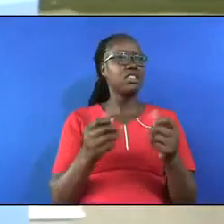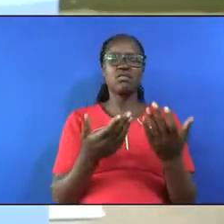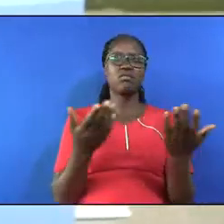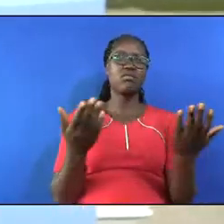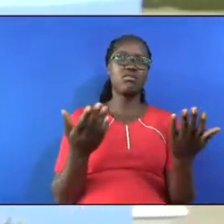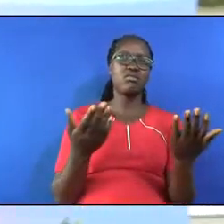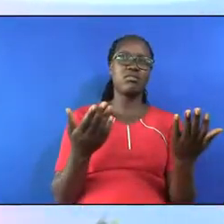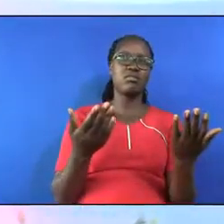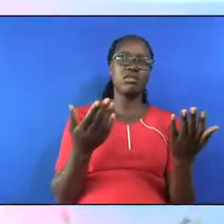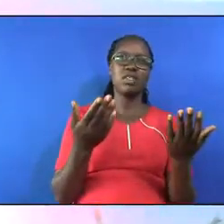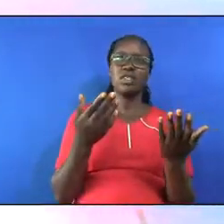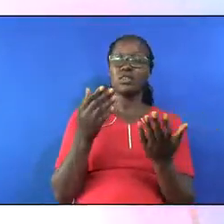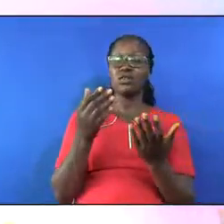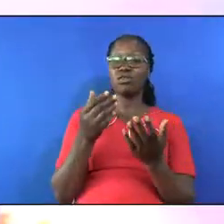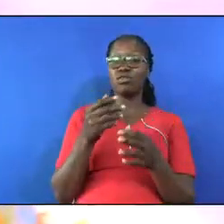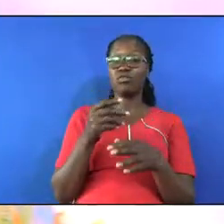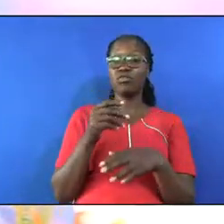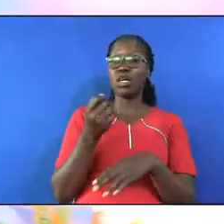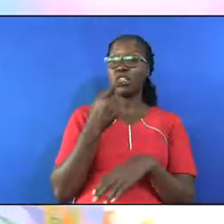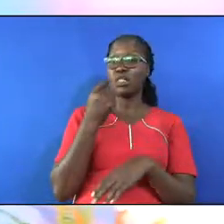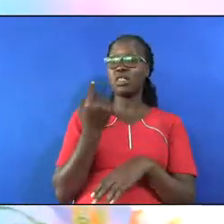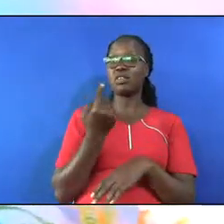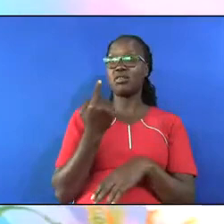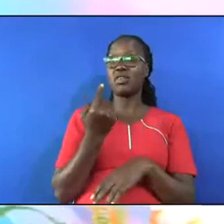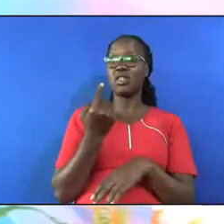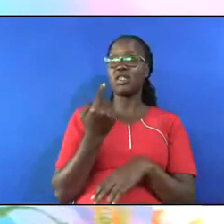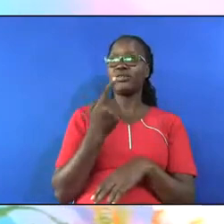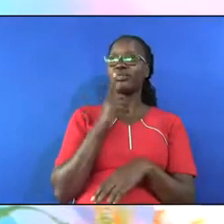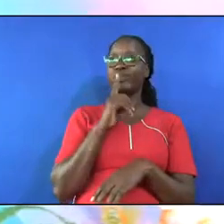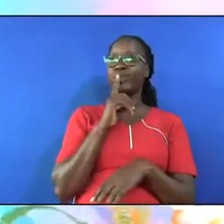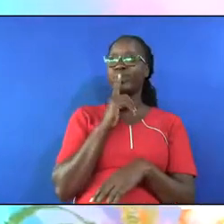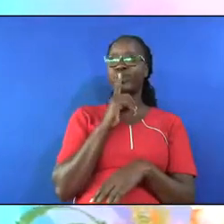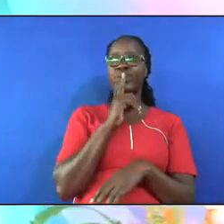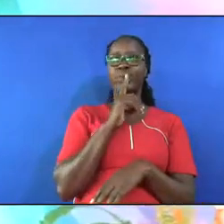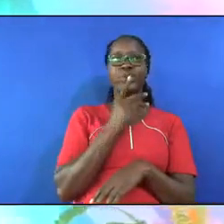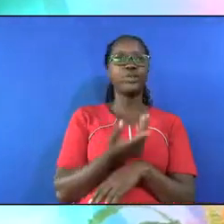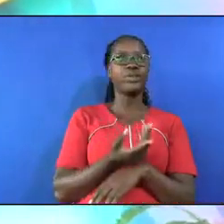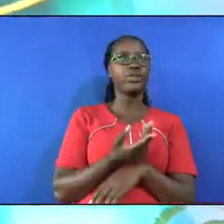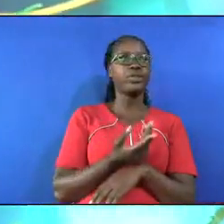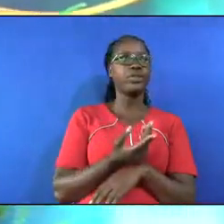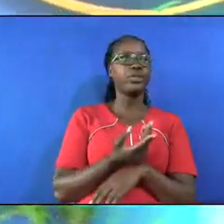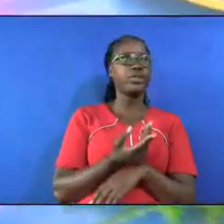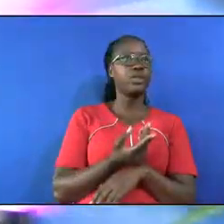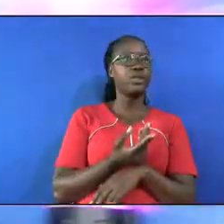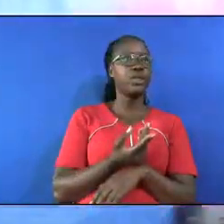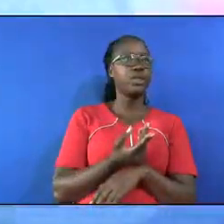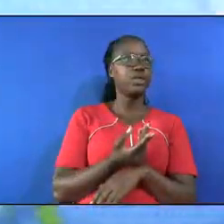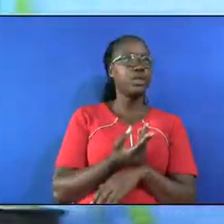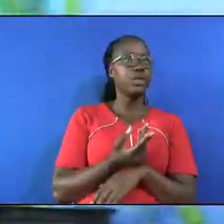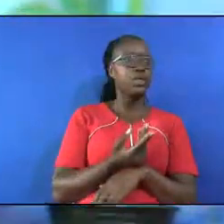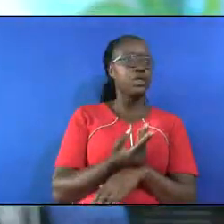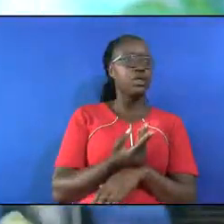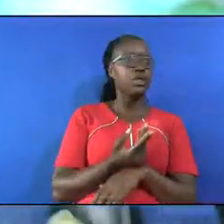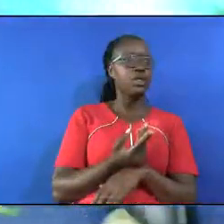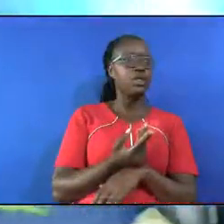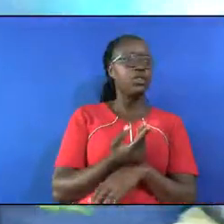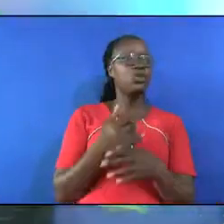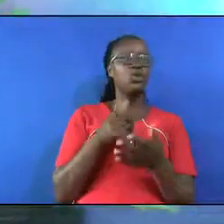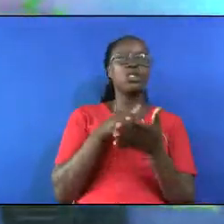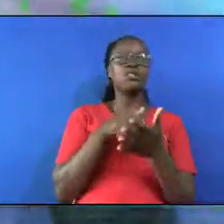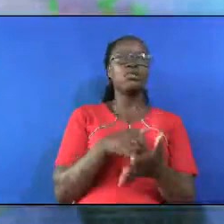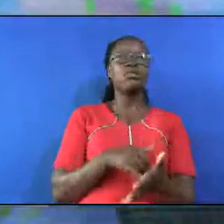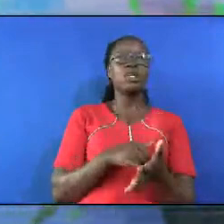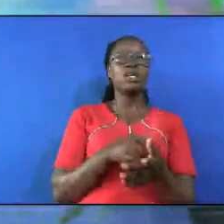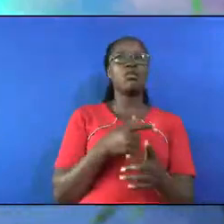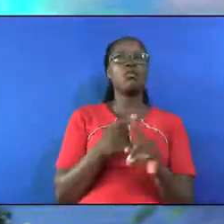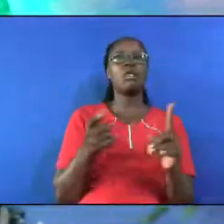This guy, by taking painkillers, he or she is like, you know what? Keep quiet. Keep quiet. Keep quiet. You're just trying to numb the system, but